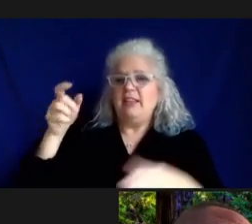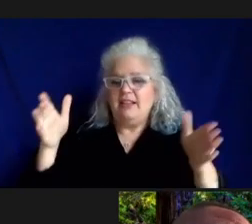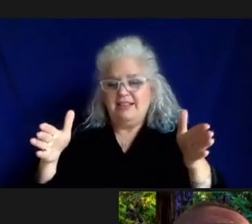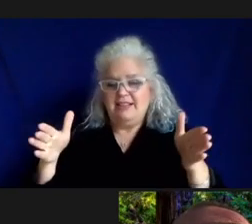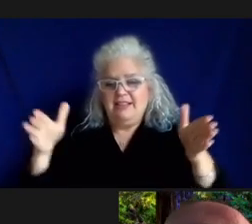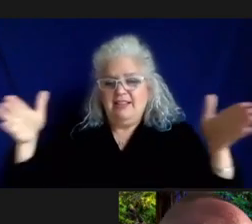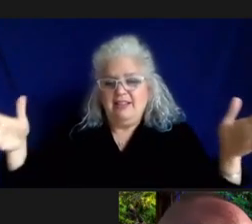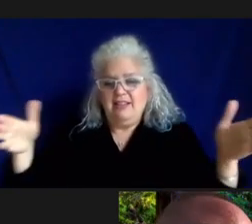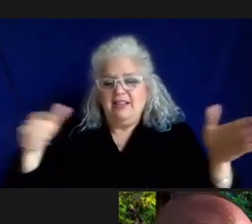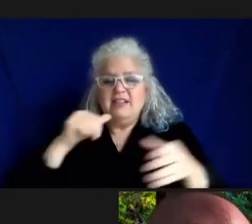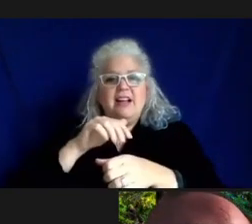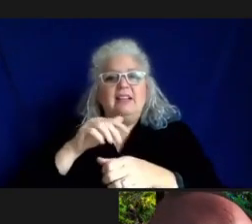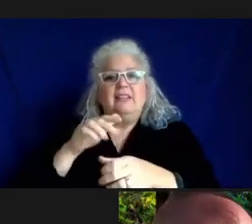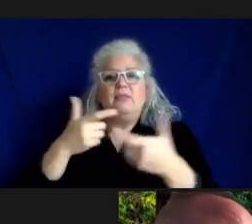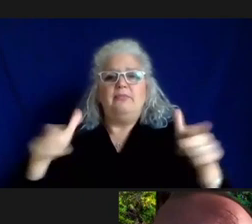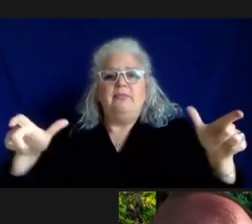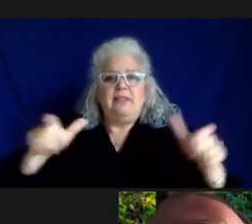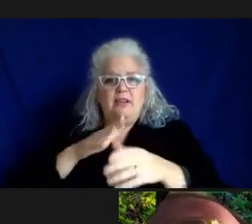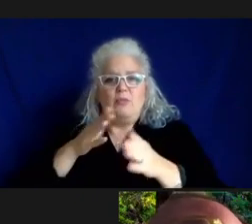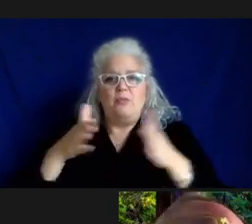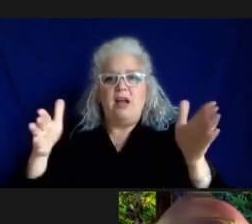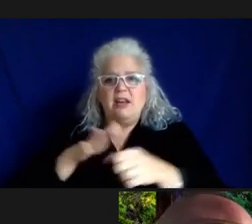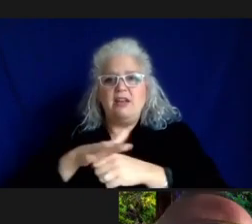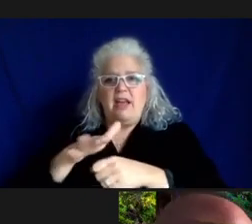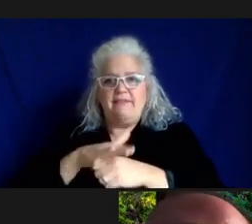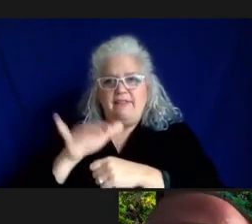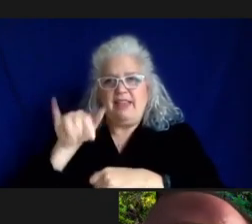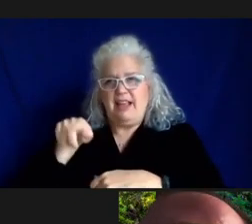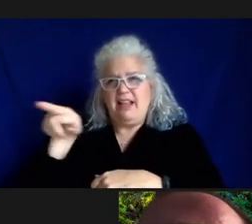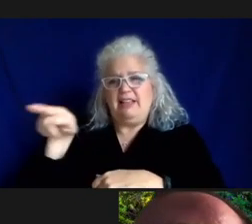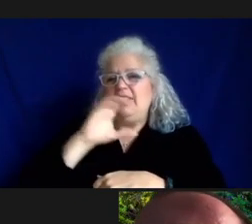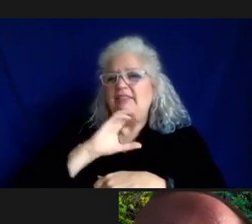from the cafeteria into the small rooms behind the